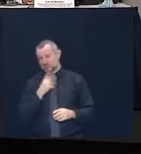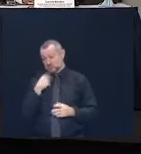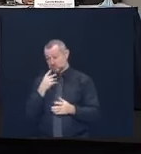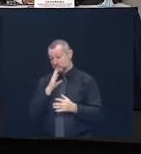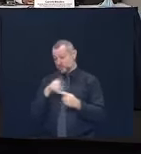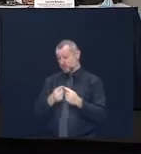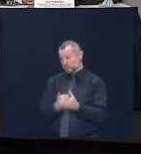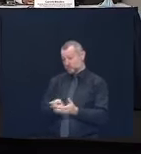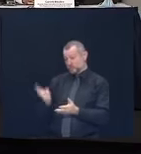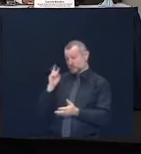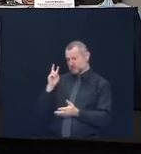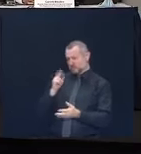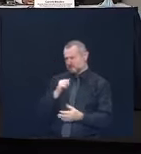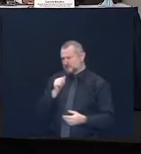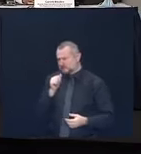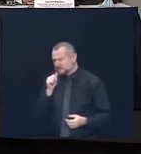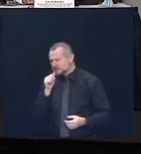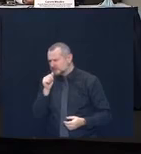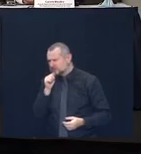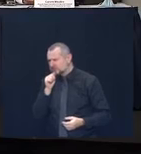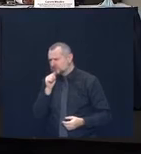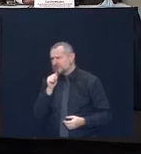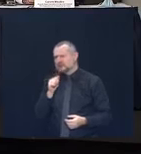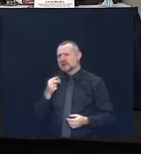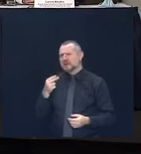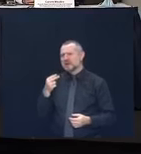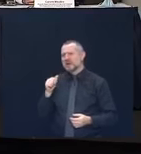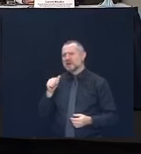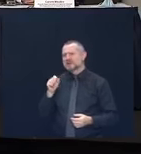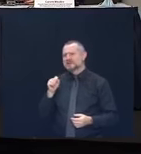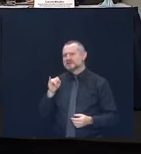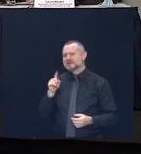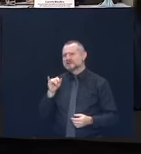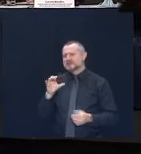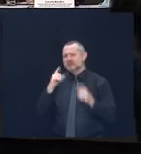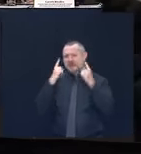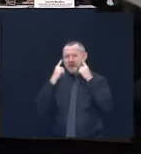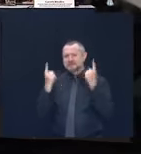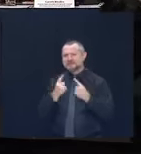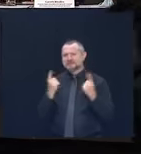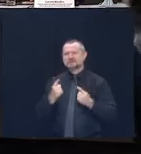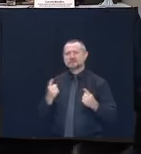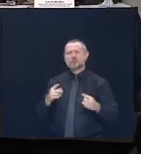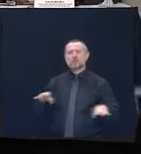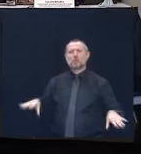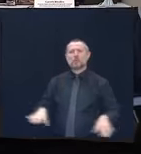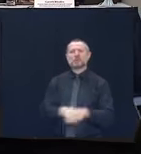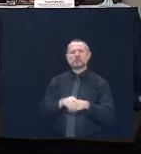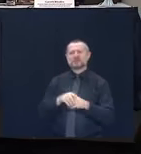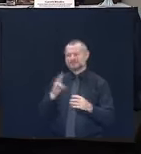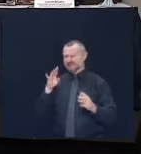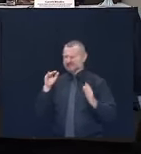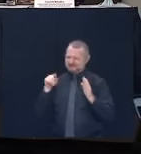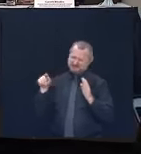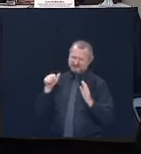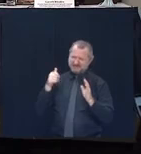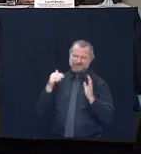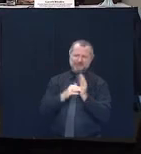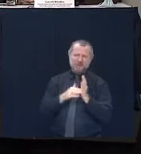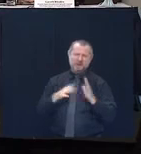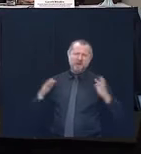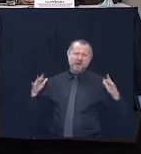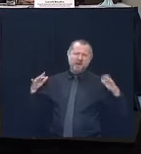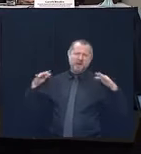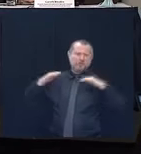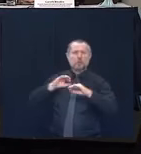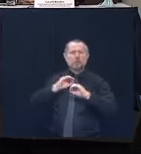very secret Hasidic wedding where 7,000 to 10,000 people attended, completely maskless. And I'm